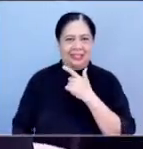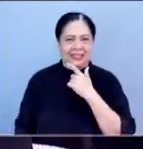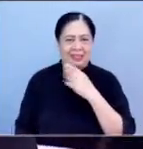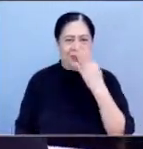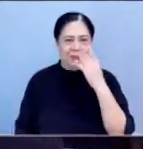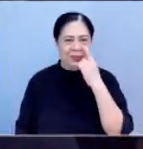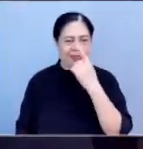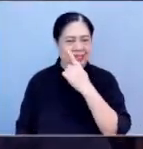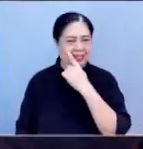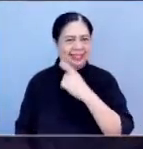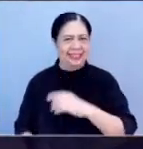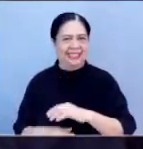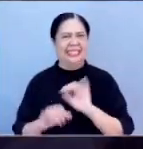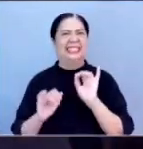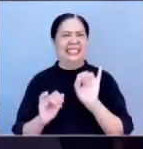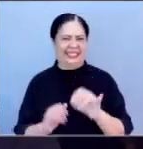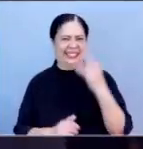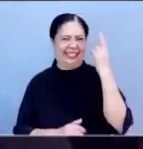smolder.